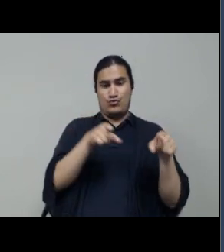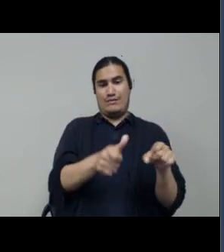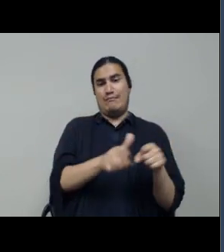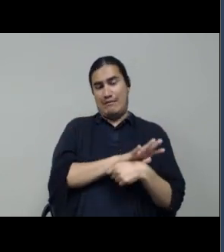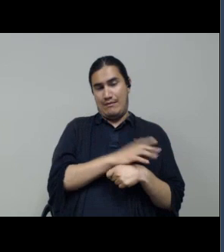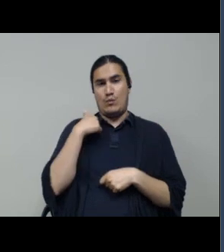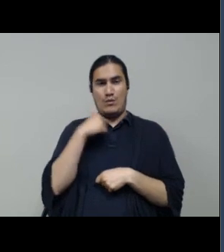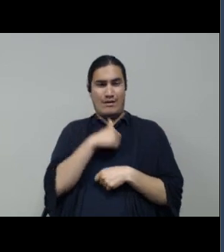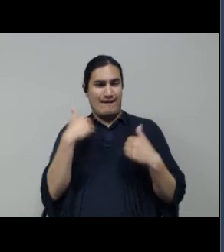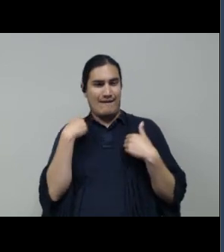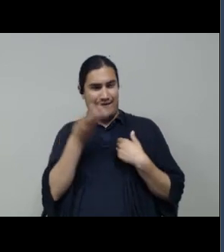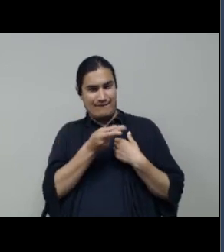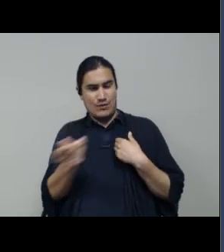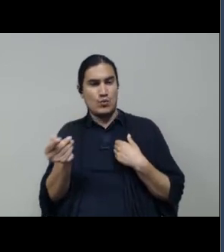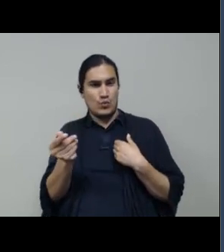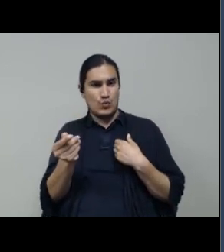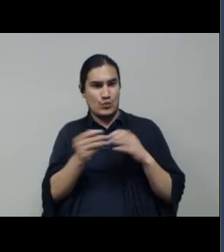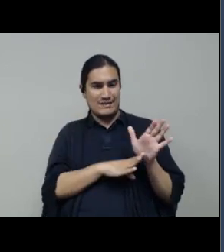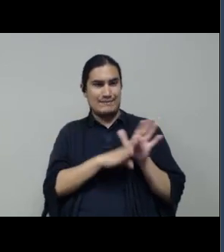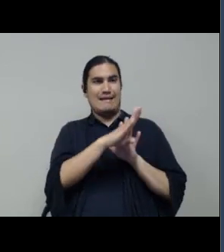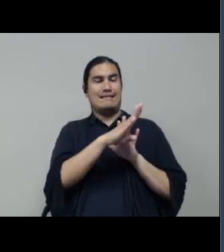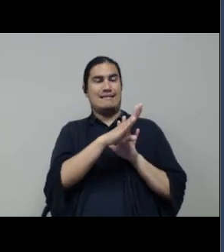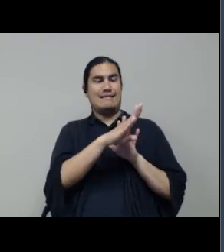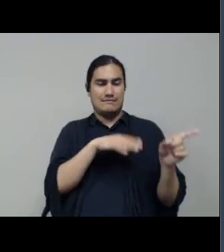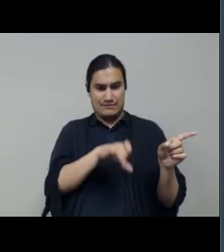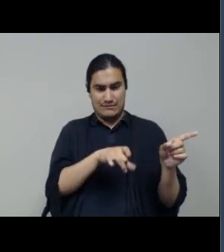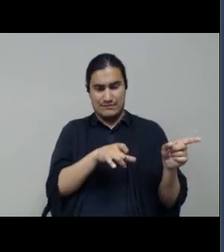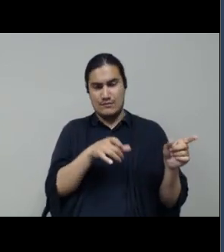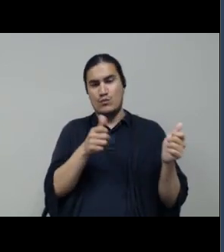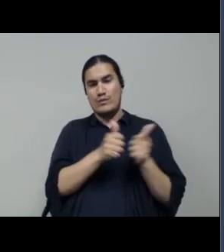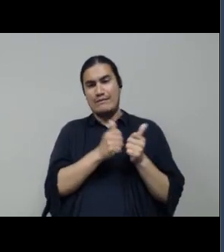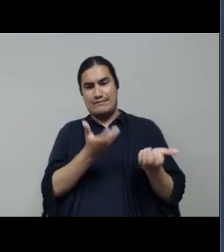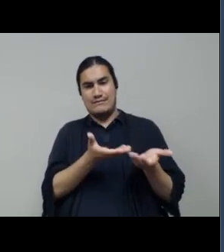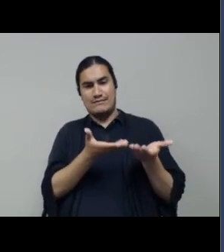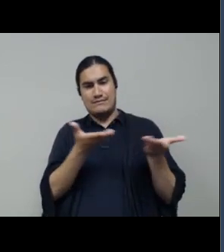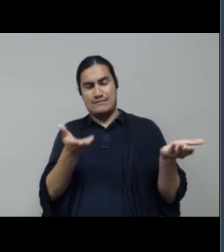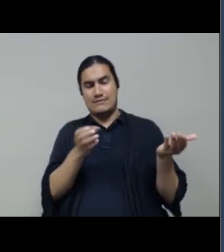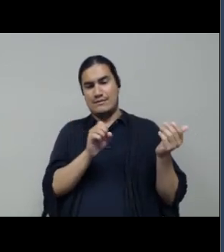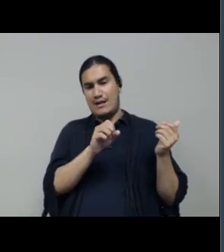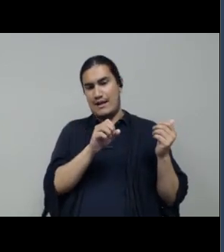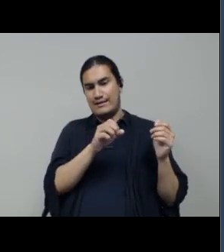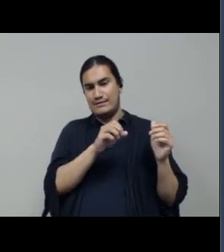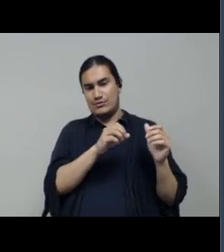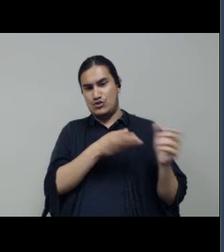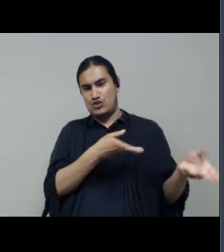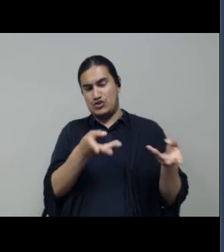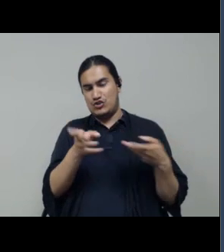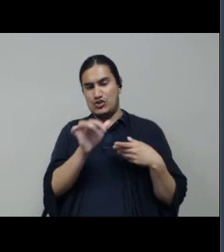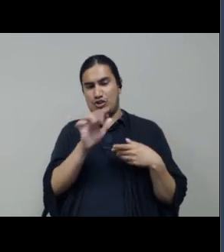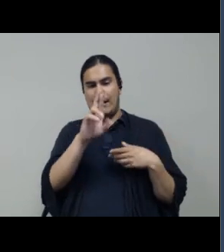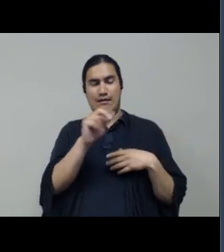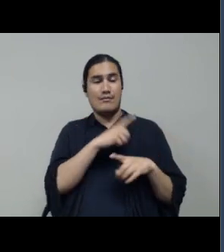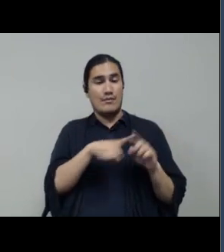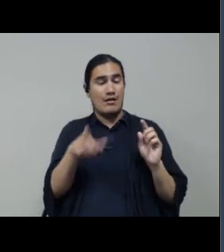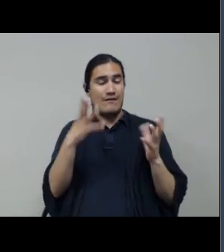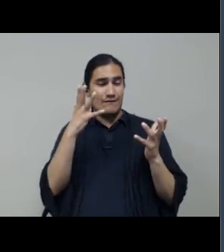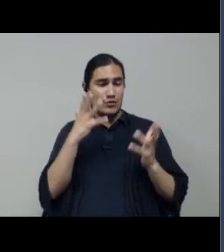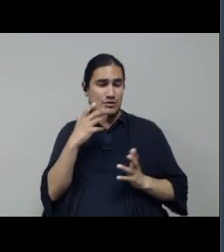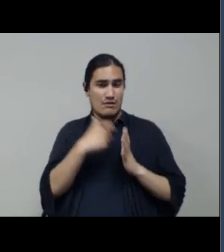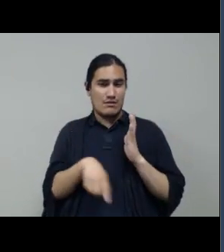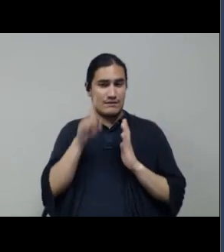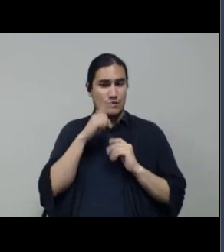had a couple big spikes there with the supply chain. But unfortunately, the cost of some of, especially these